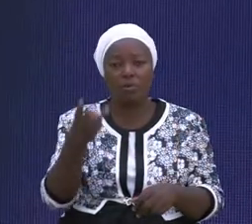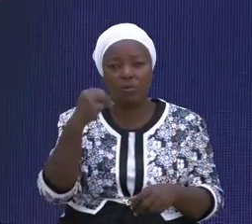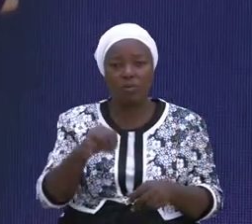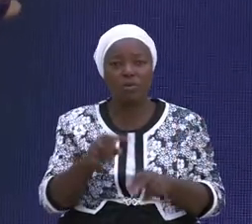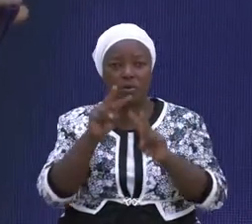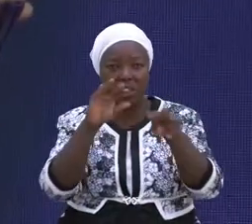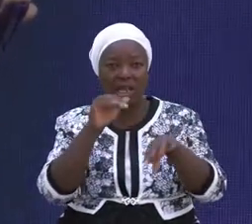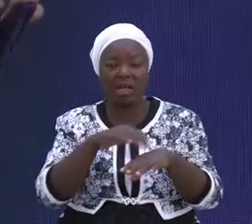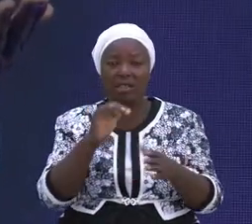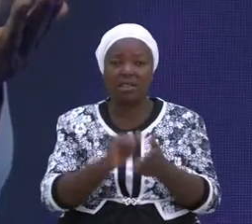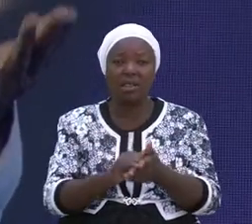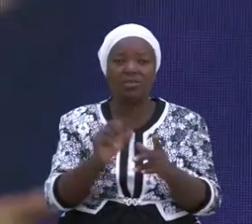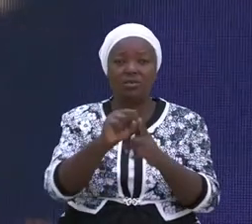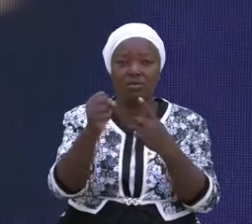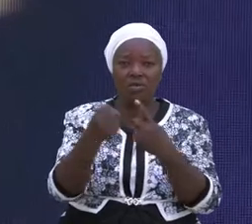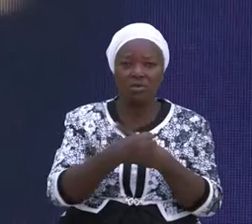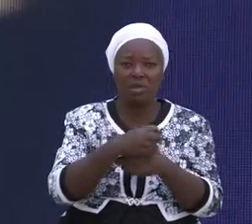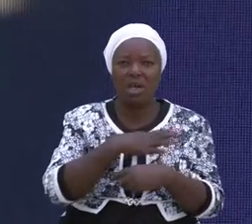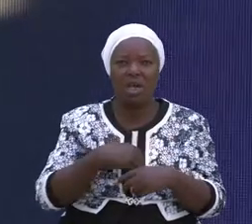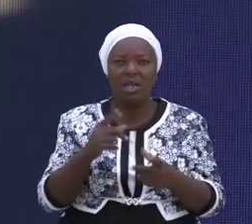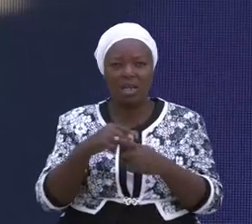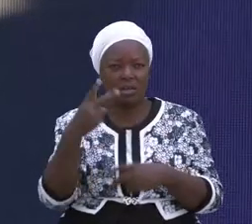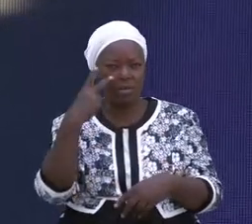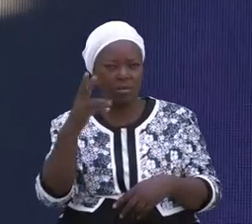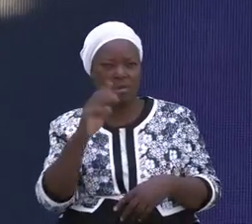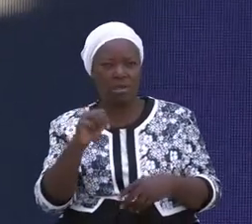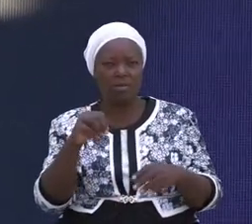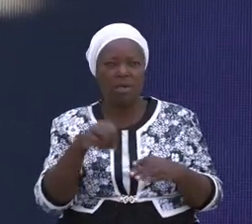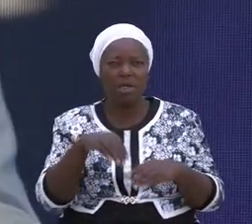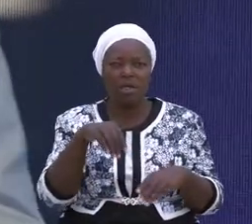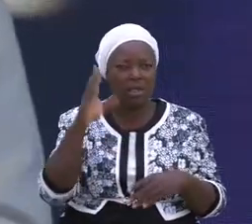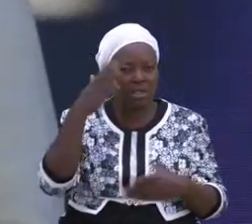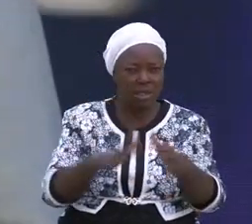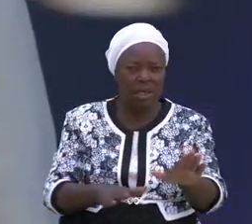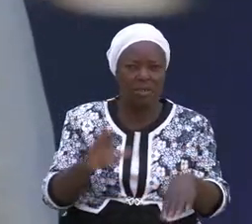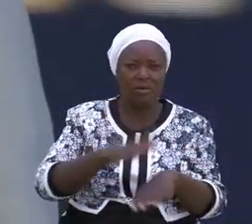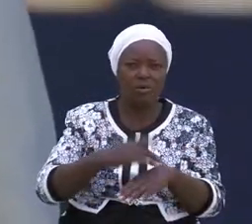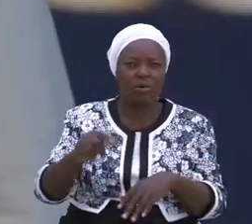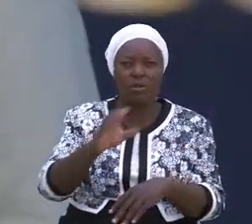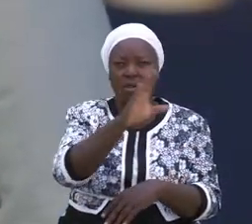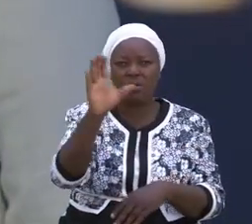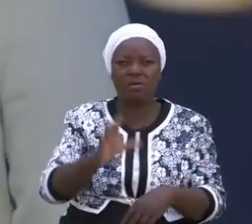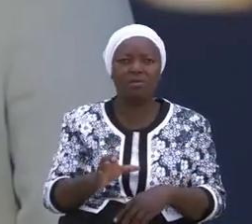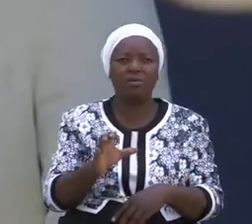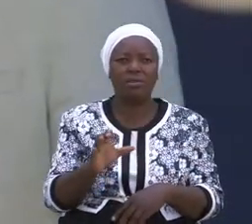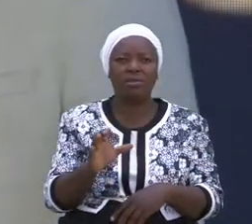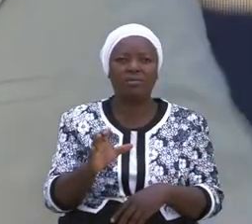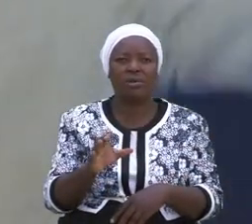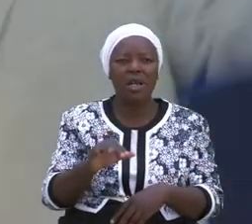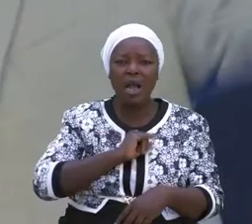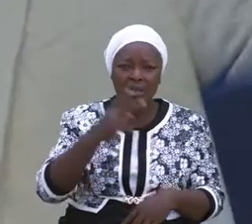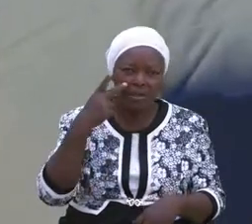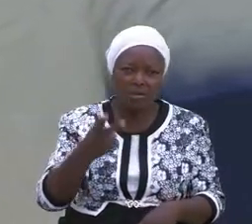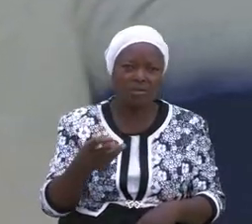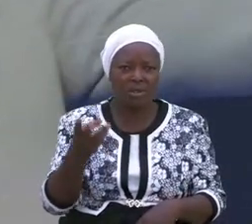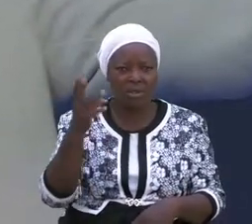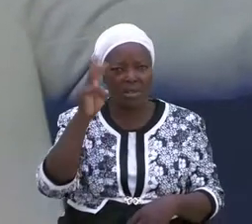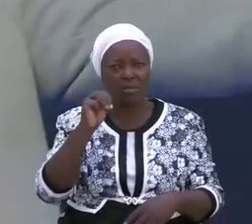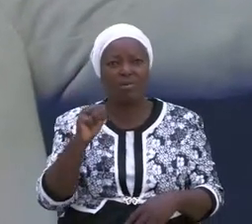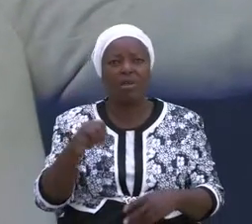saw him. He died on the cross. I saw him when he was